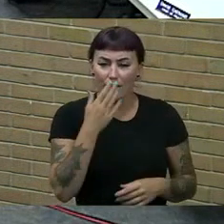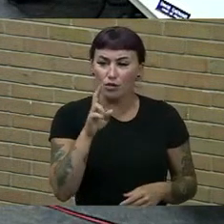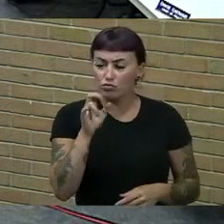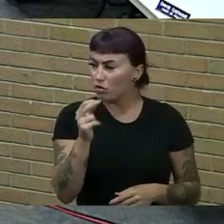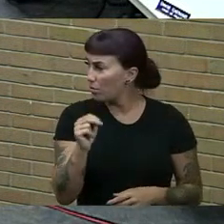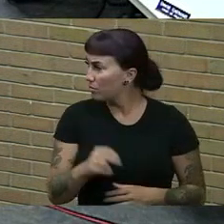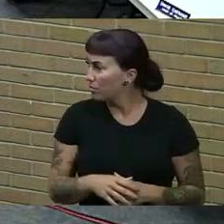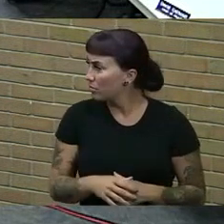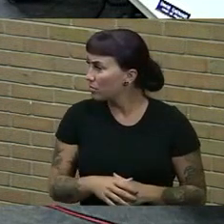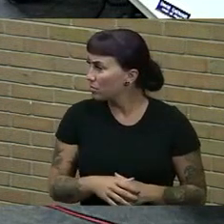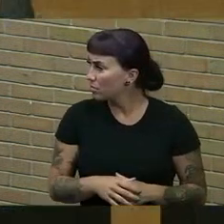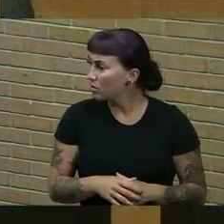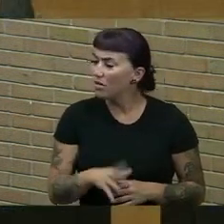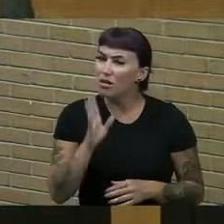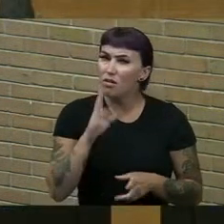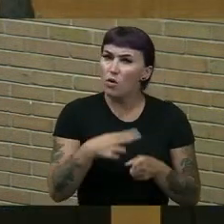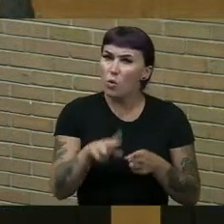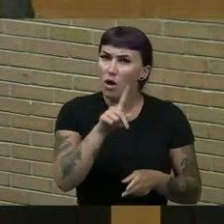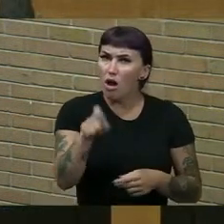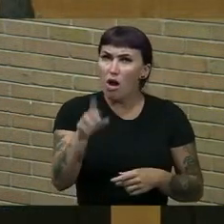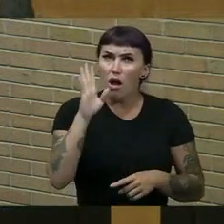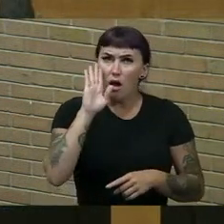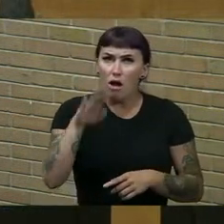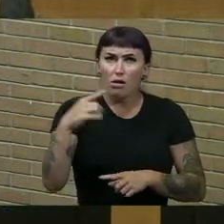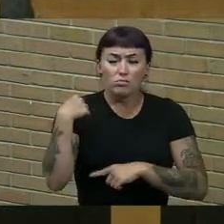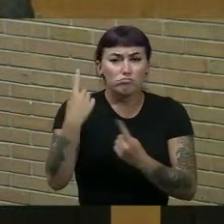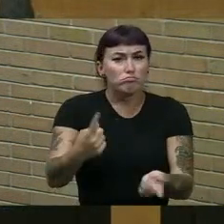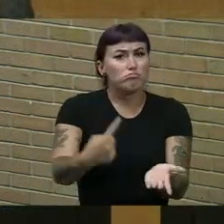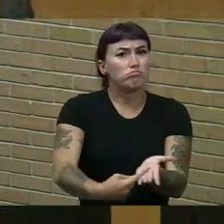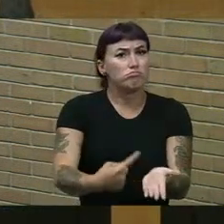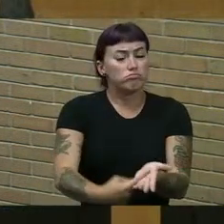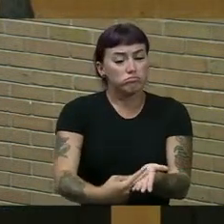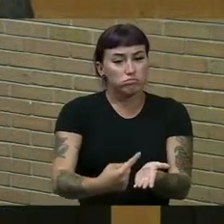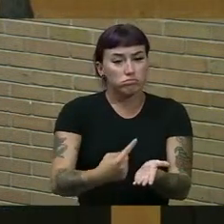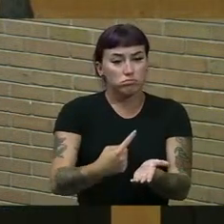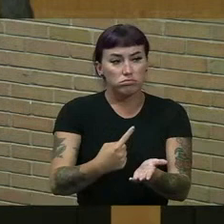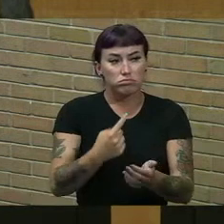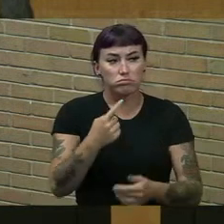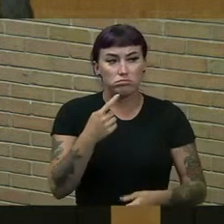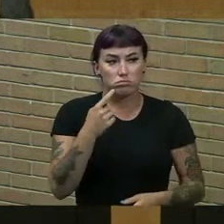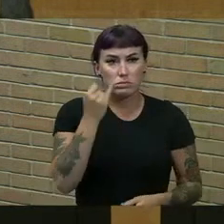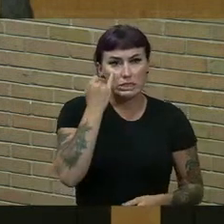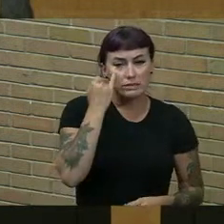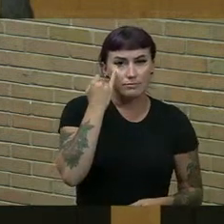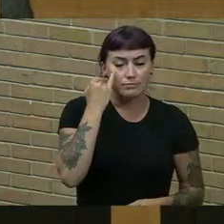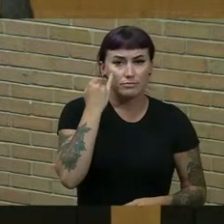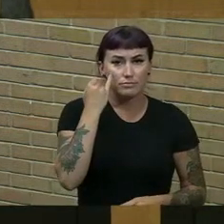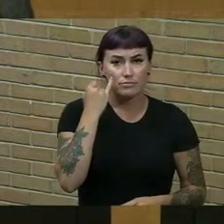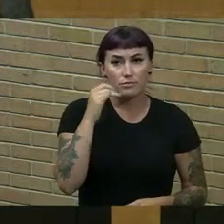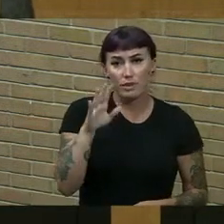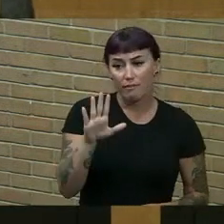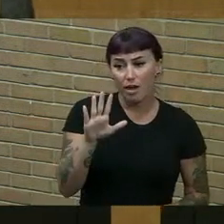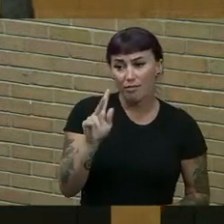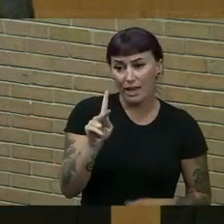quick question. I know there had been discussion of whether the 5K race on the 4th of